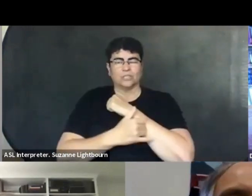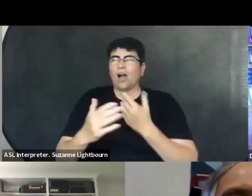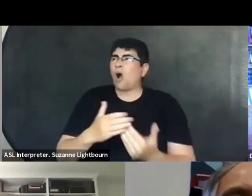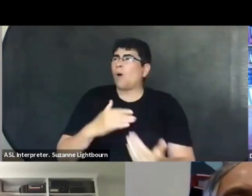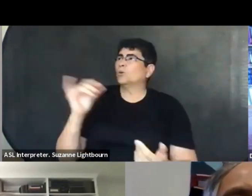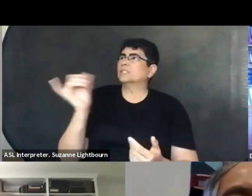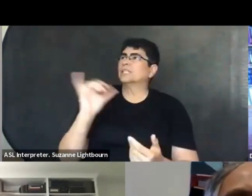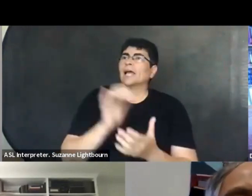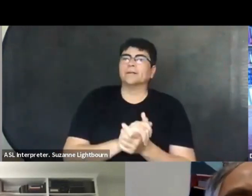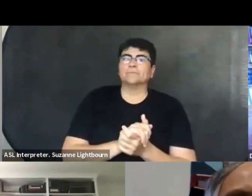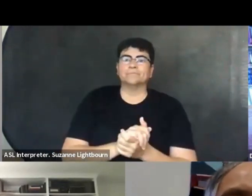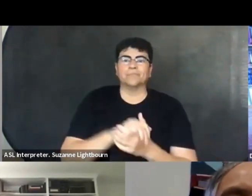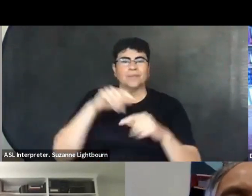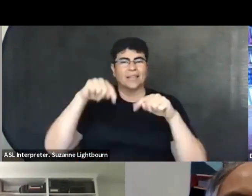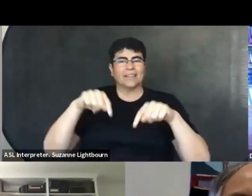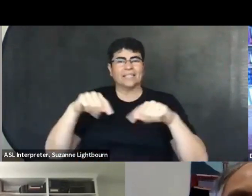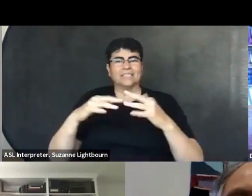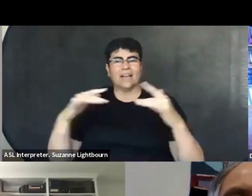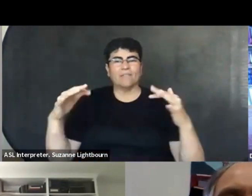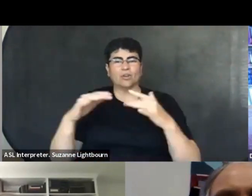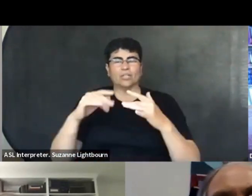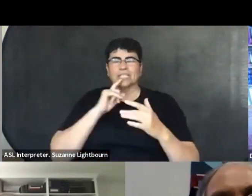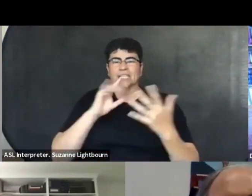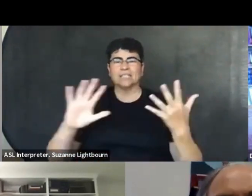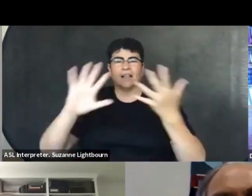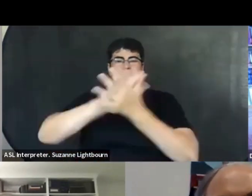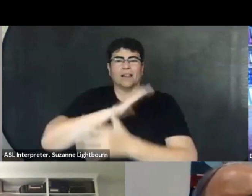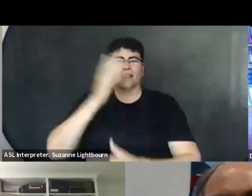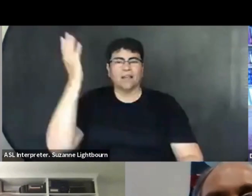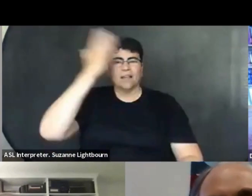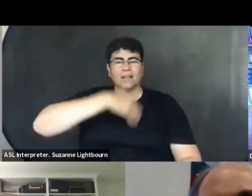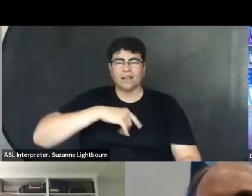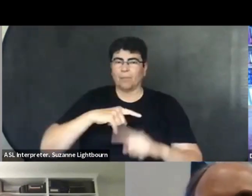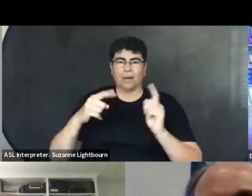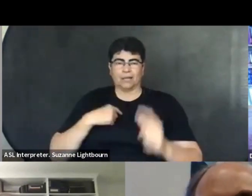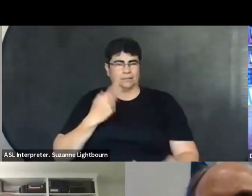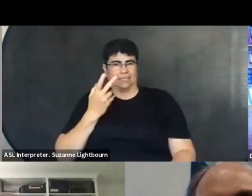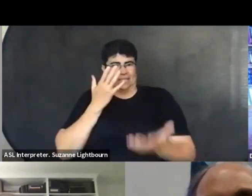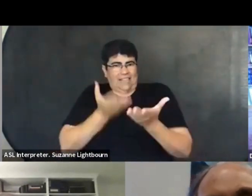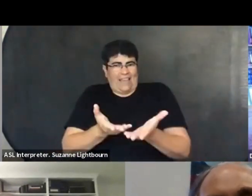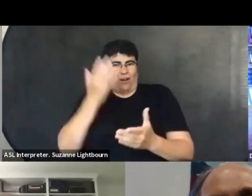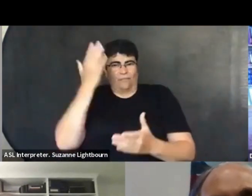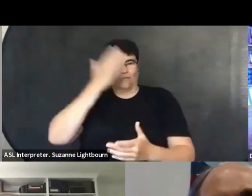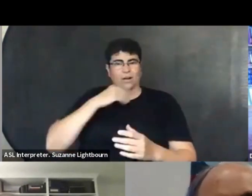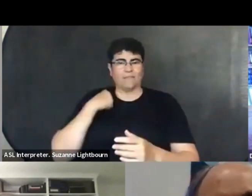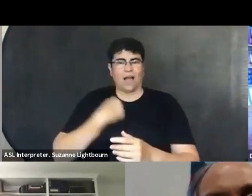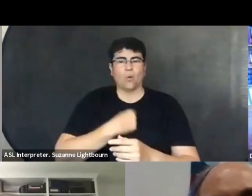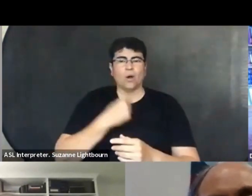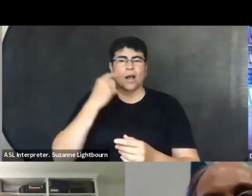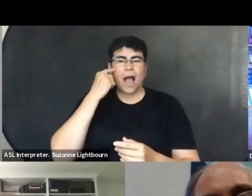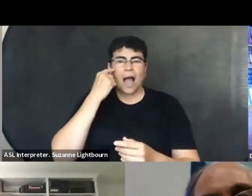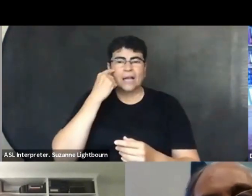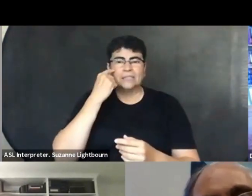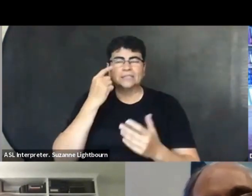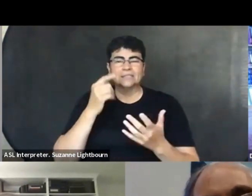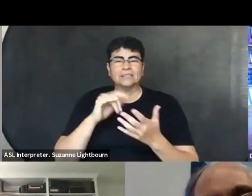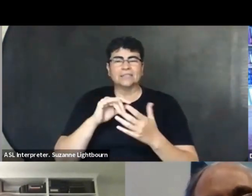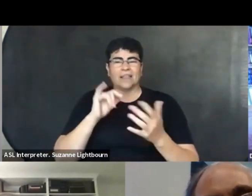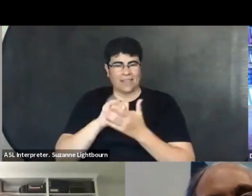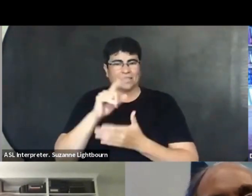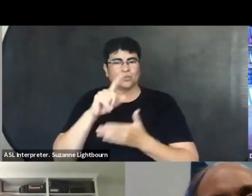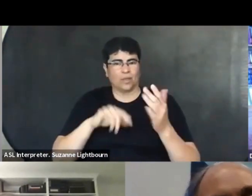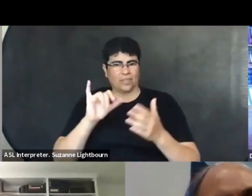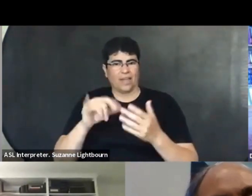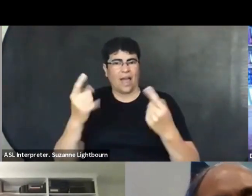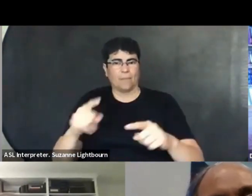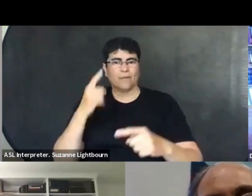almost like this diversity is invisible right in front of our eyes. And I think that's what this does for me, is